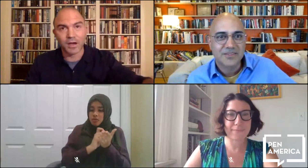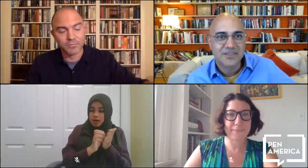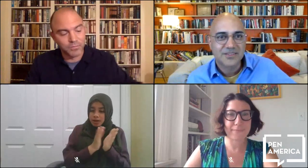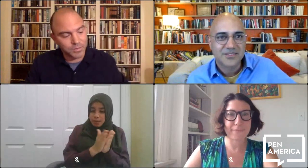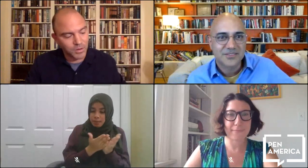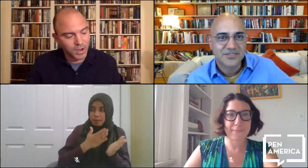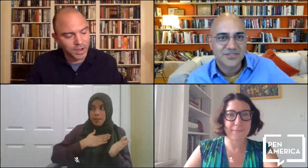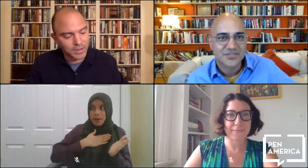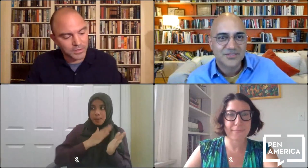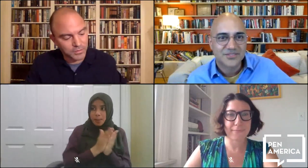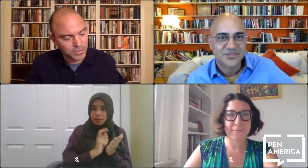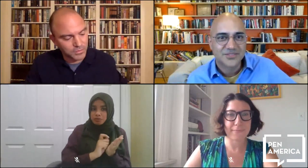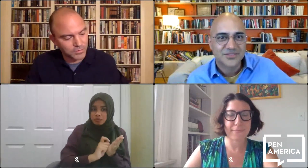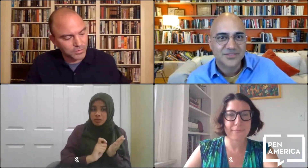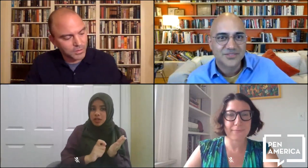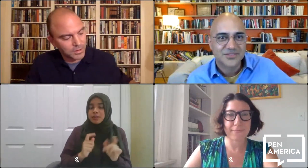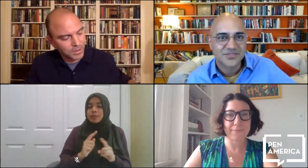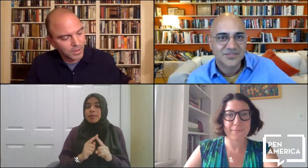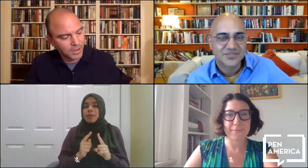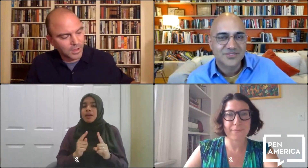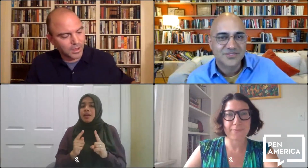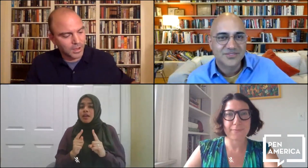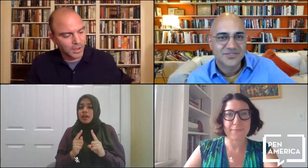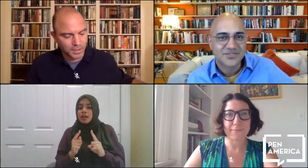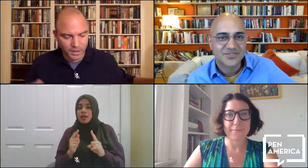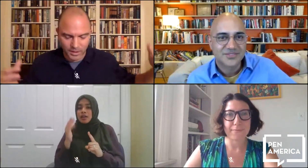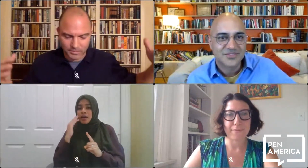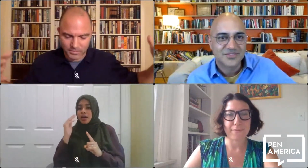I have, Ayad, you